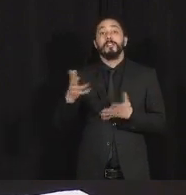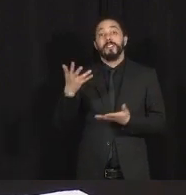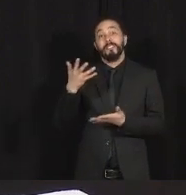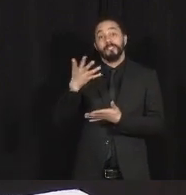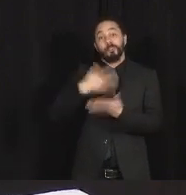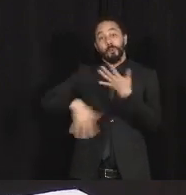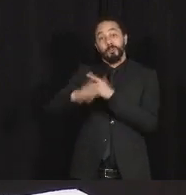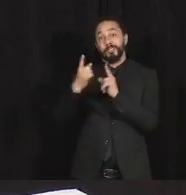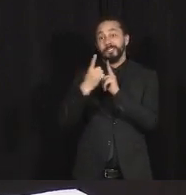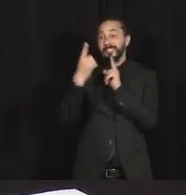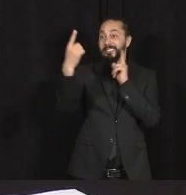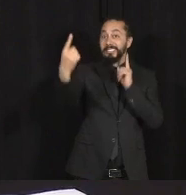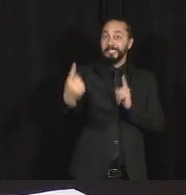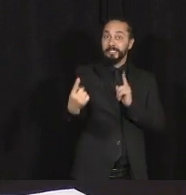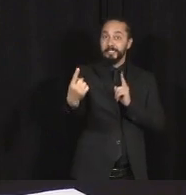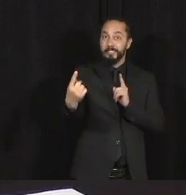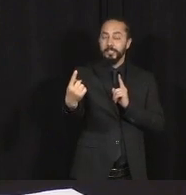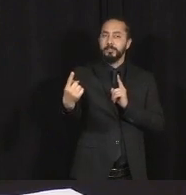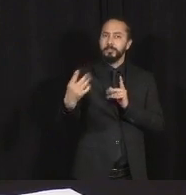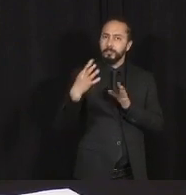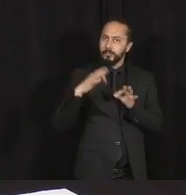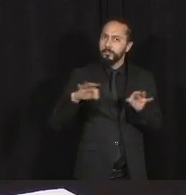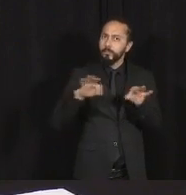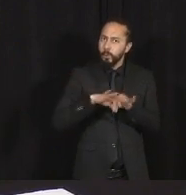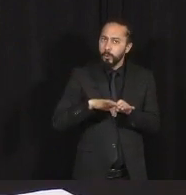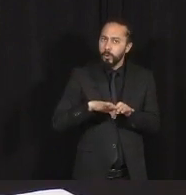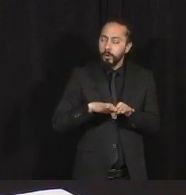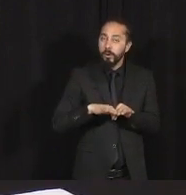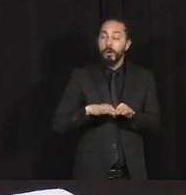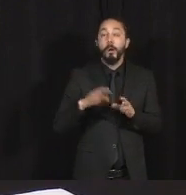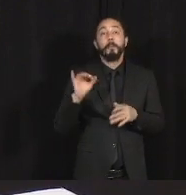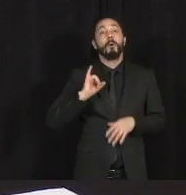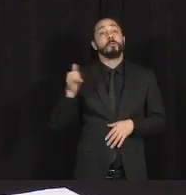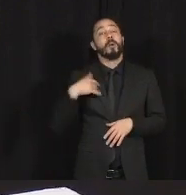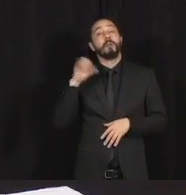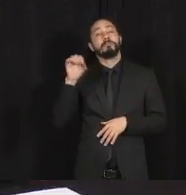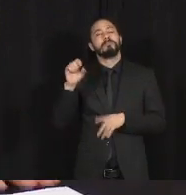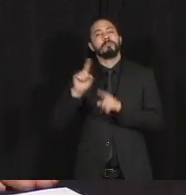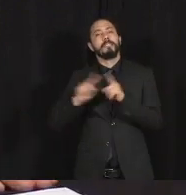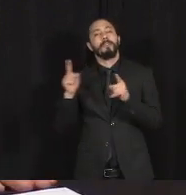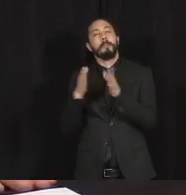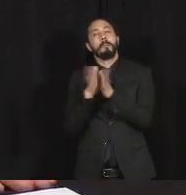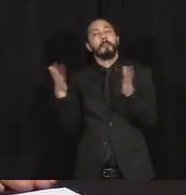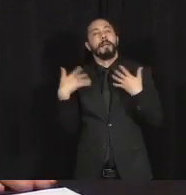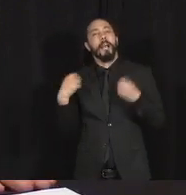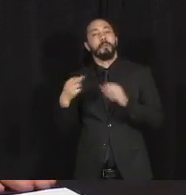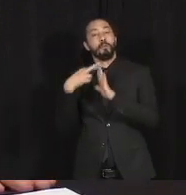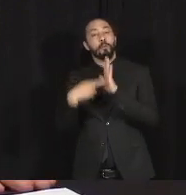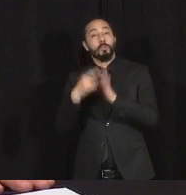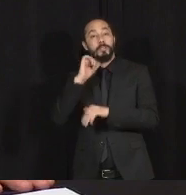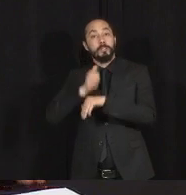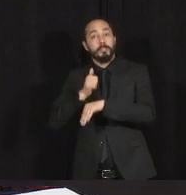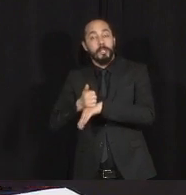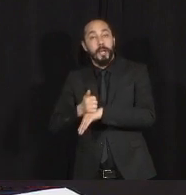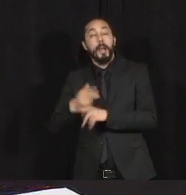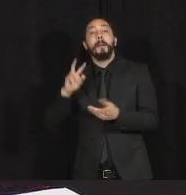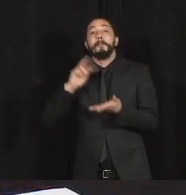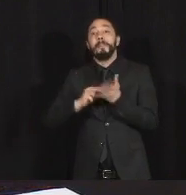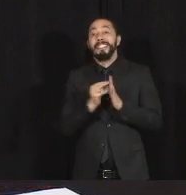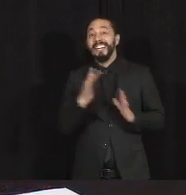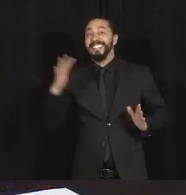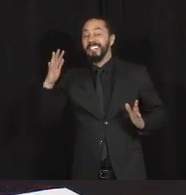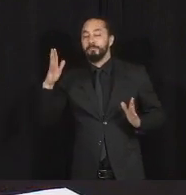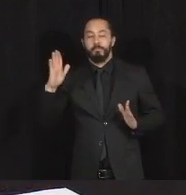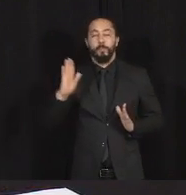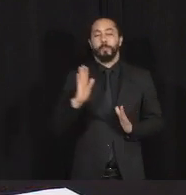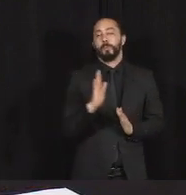health initiatives that I referred to, pushes back, if you like, in the other way. So the best answer I can